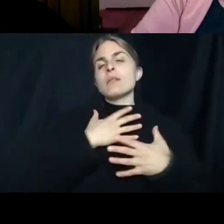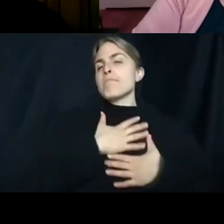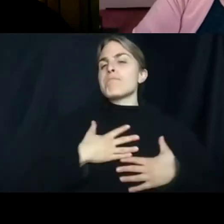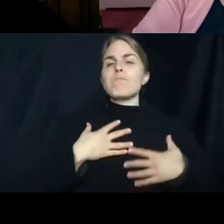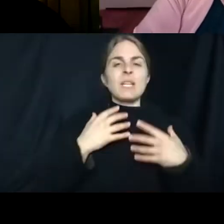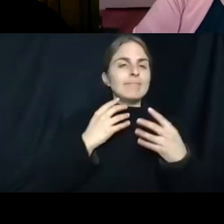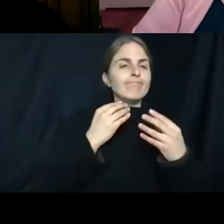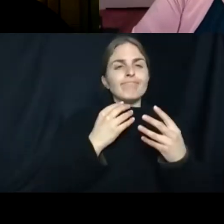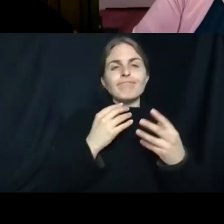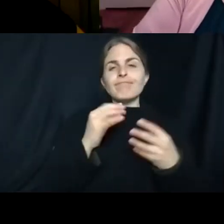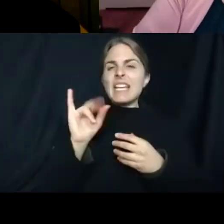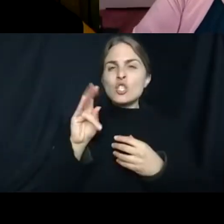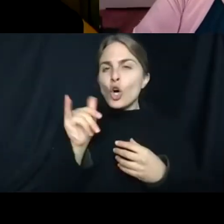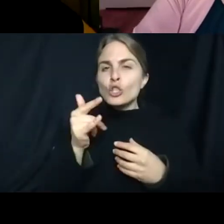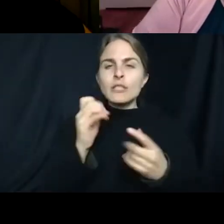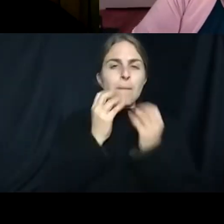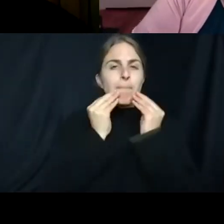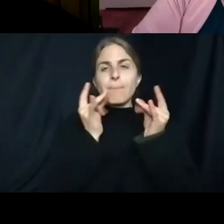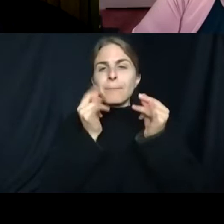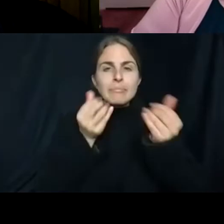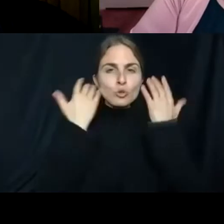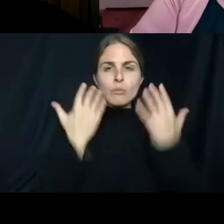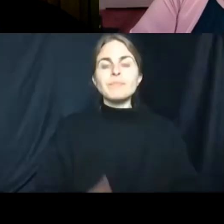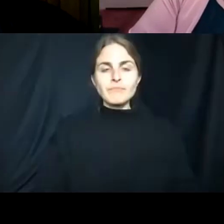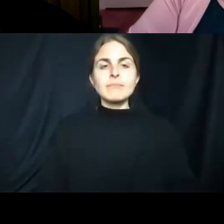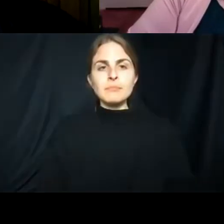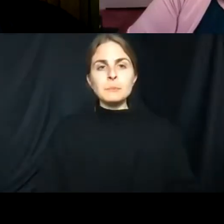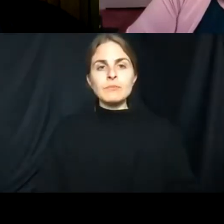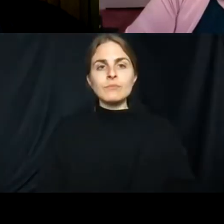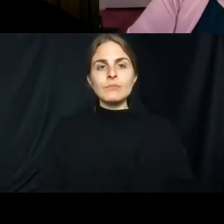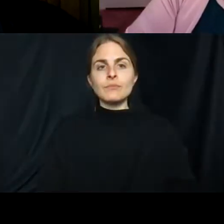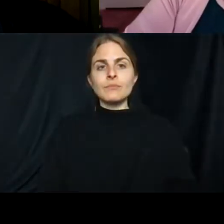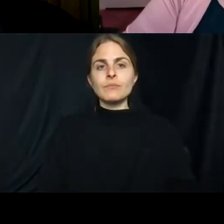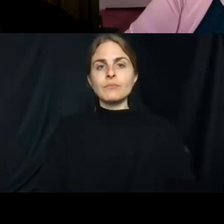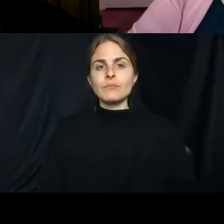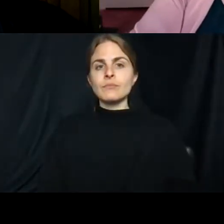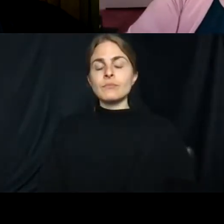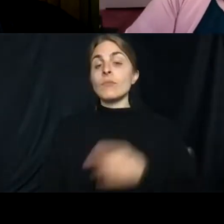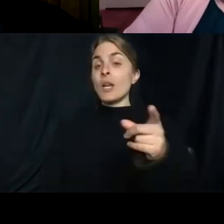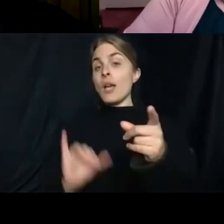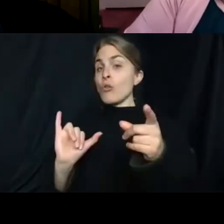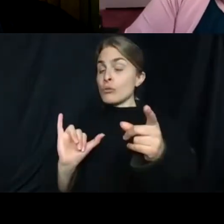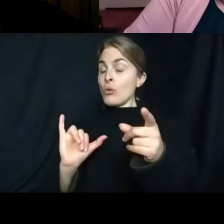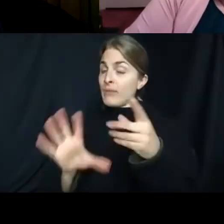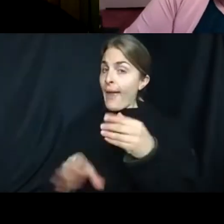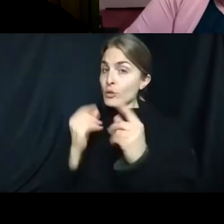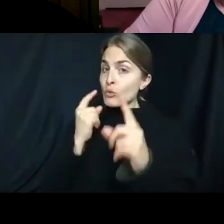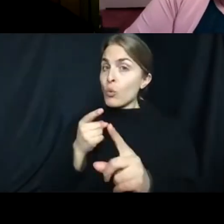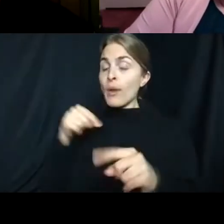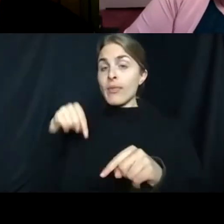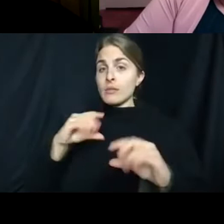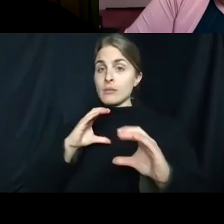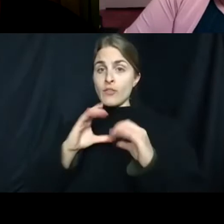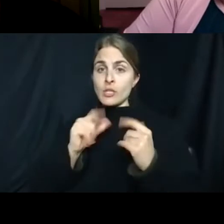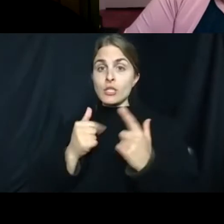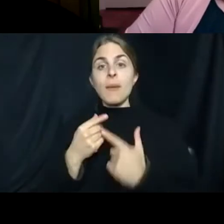and yeah, a lot there. Yeah, well, and I think also to your point, like this conversation about